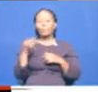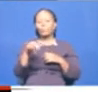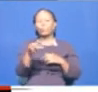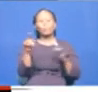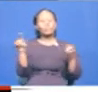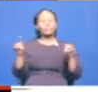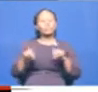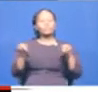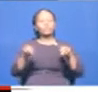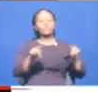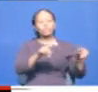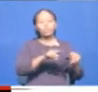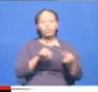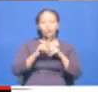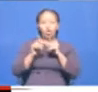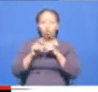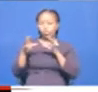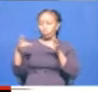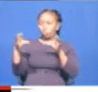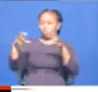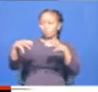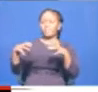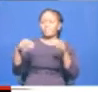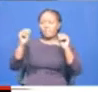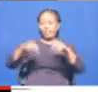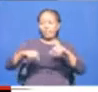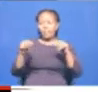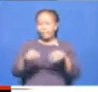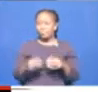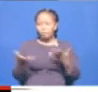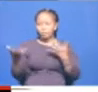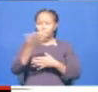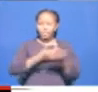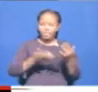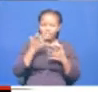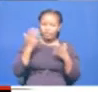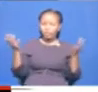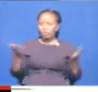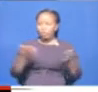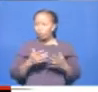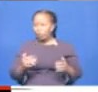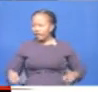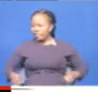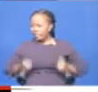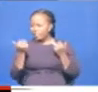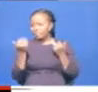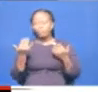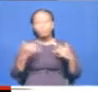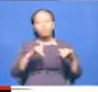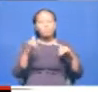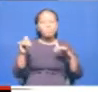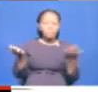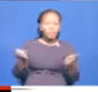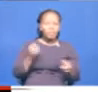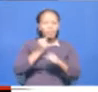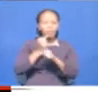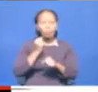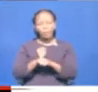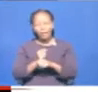community to be able to gather to where they live, where they work, where they play, creating that more